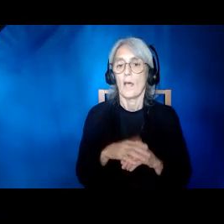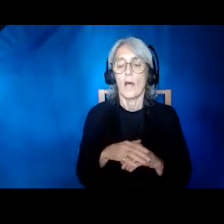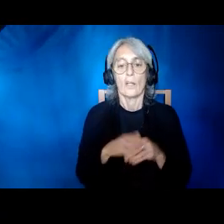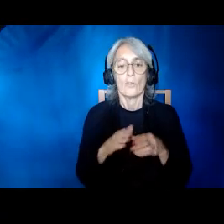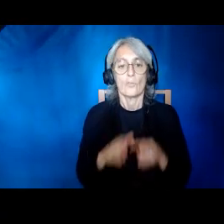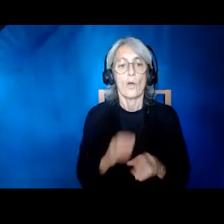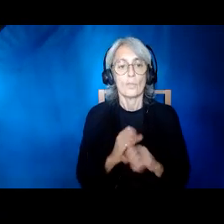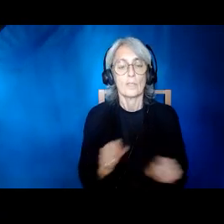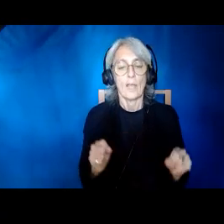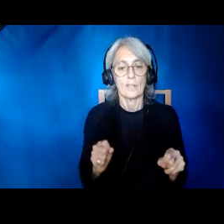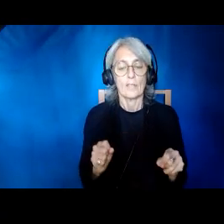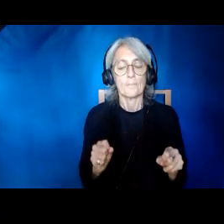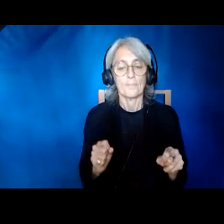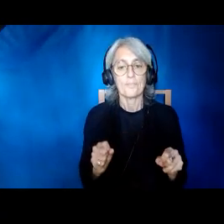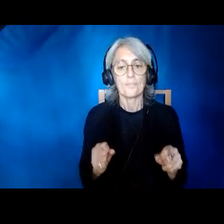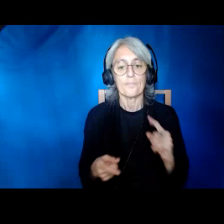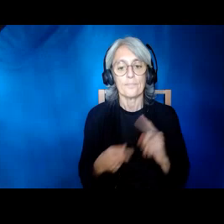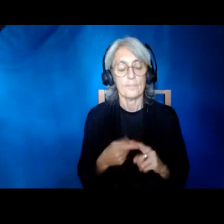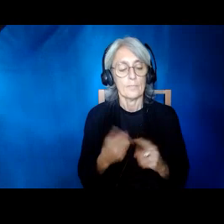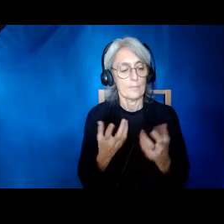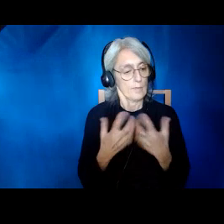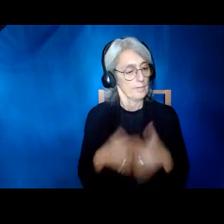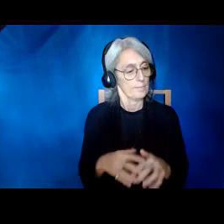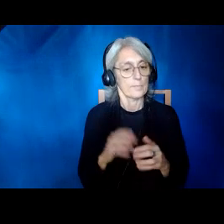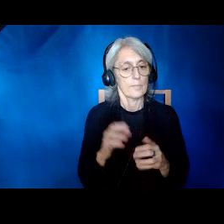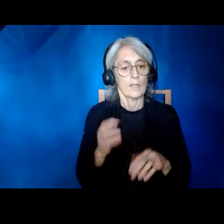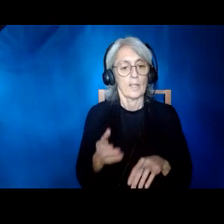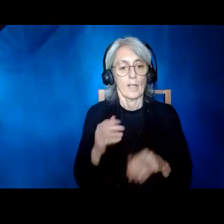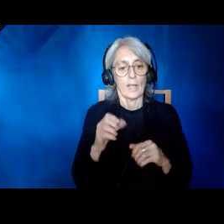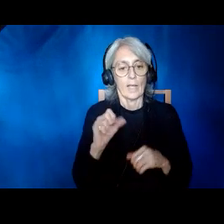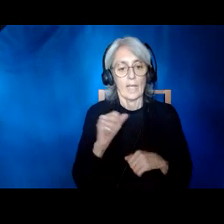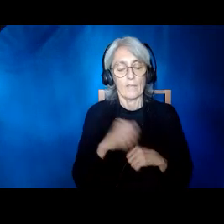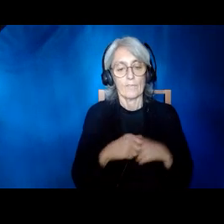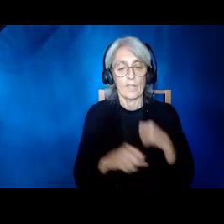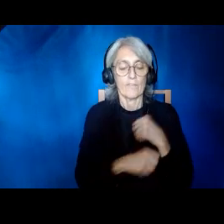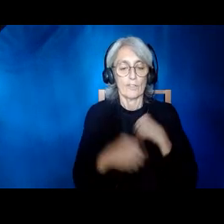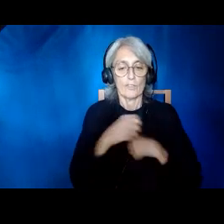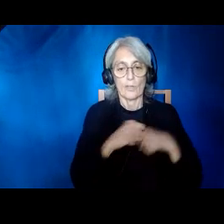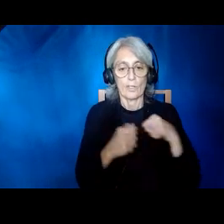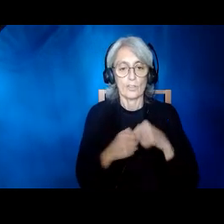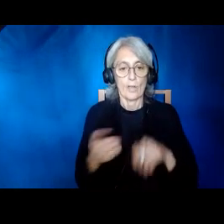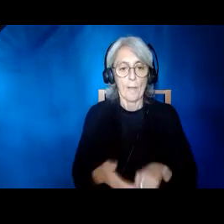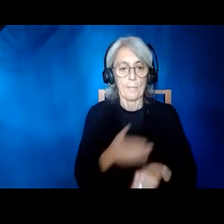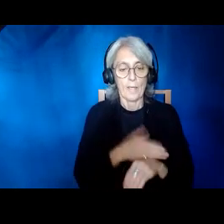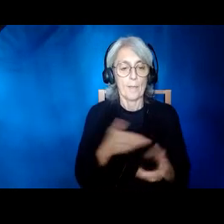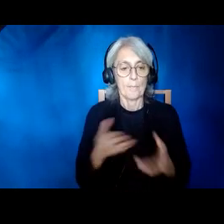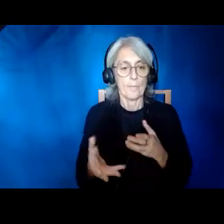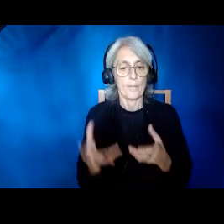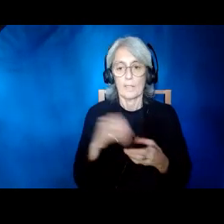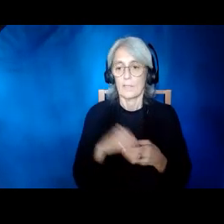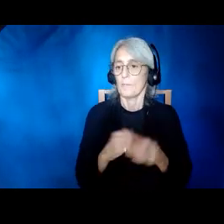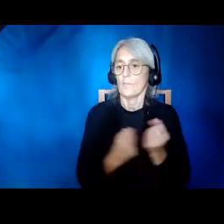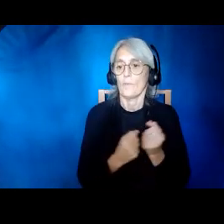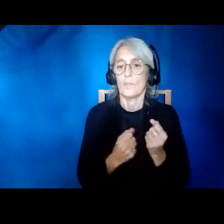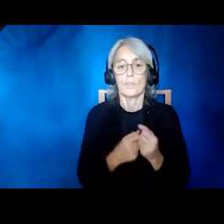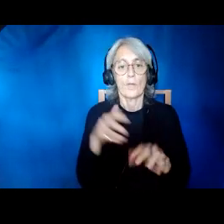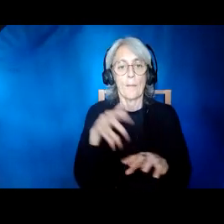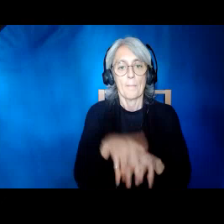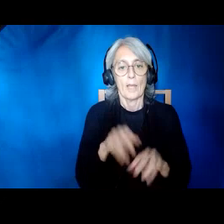mentioned, the program integrates infrastructure upgrades, public engagement, and enforcement to embed safety into transportation